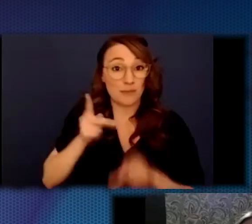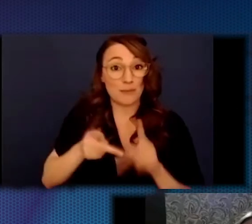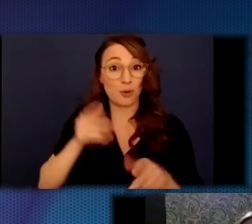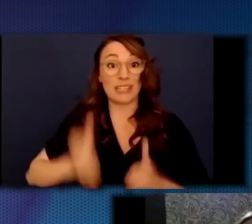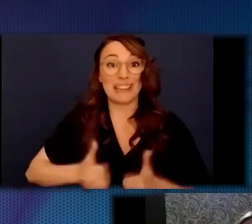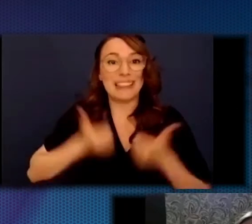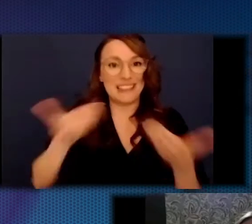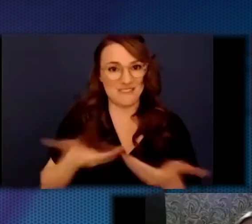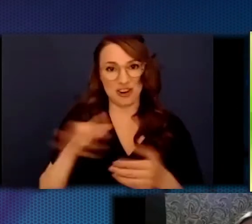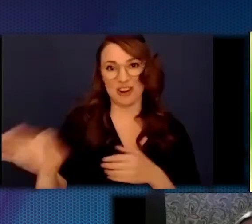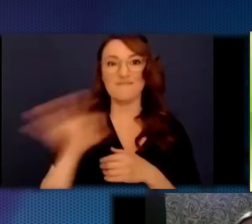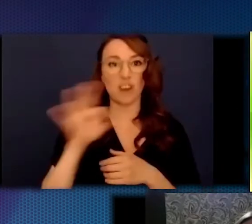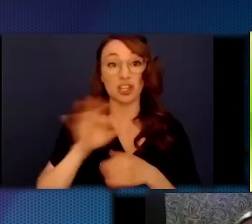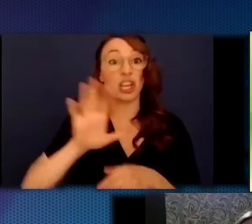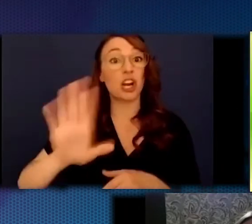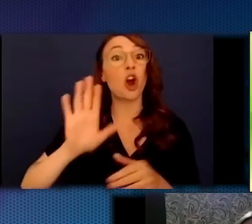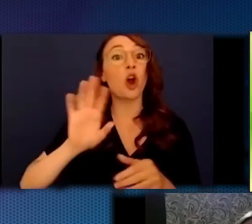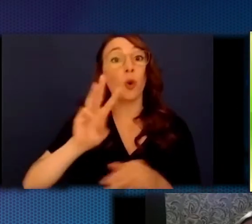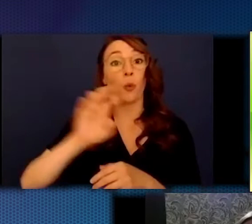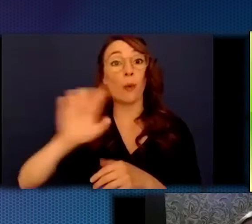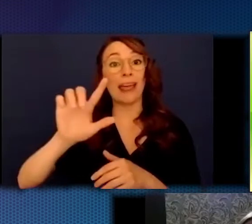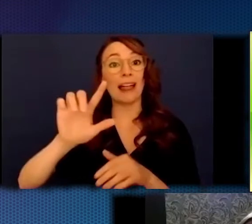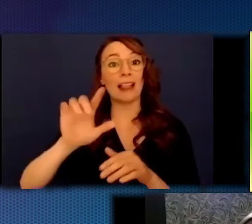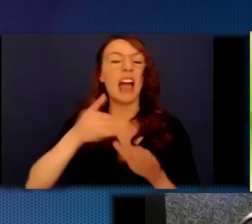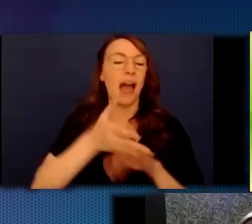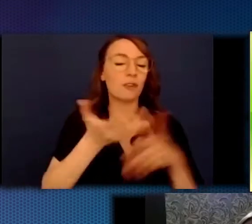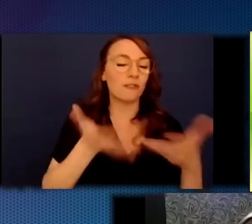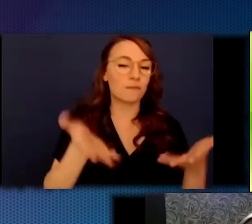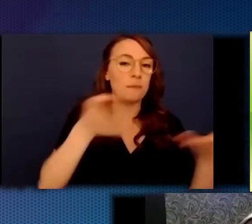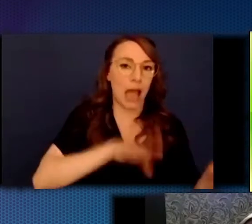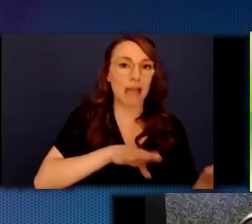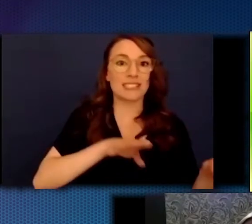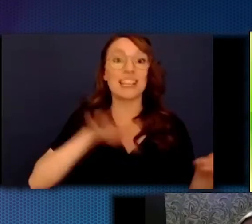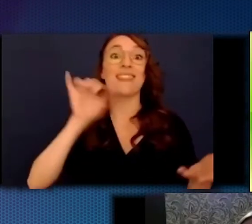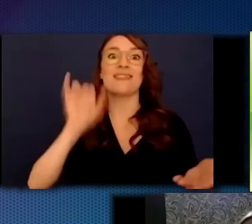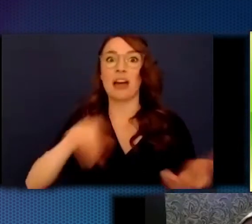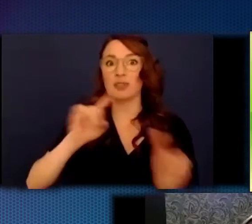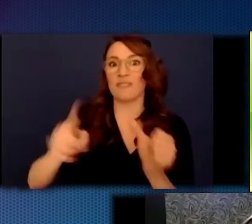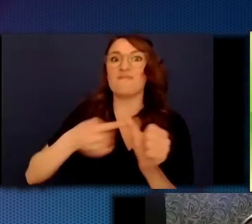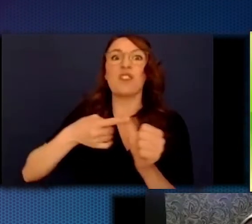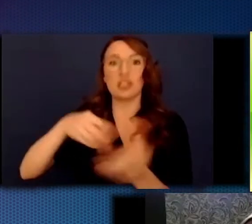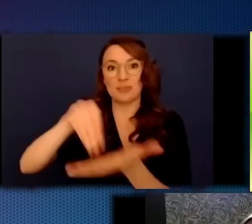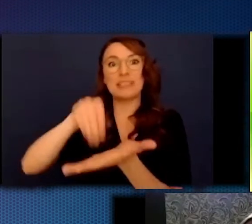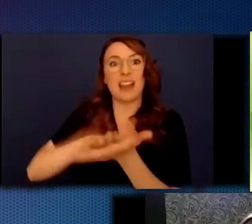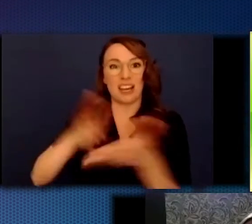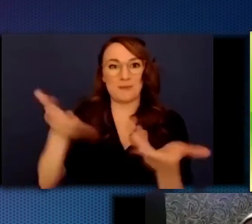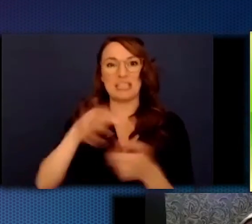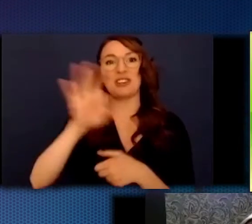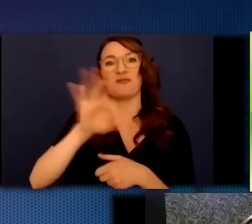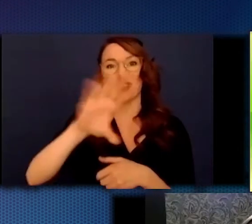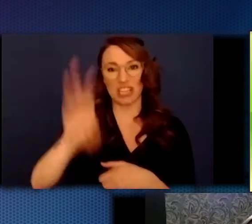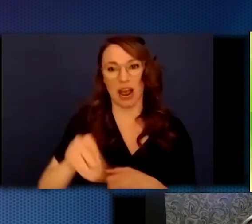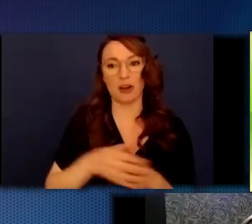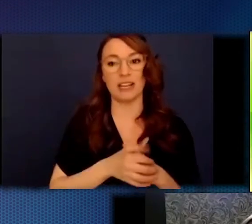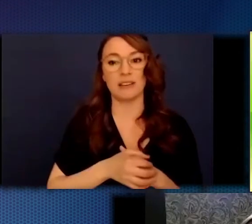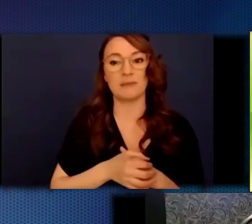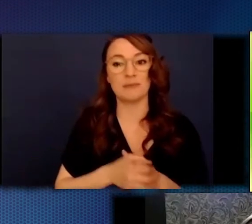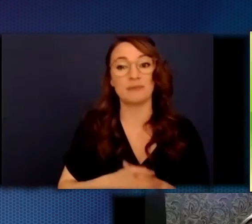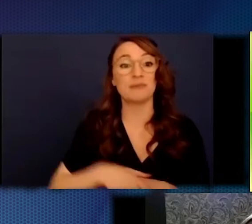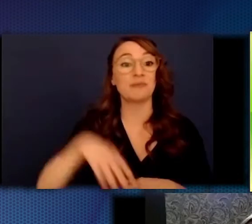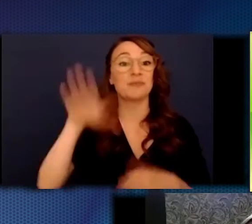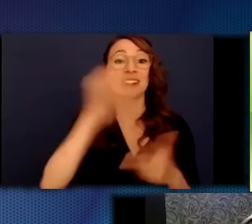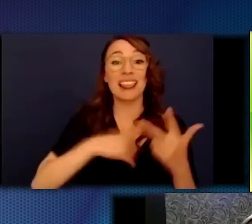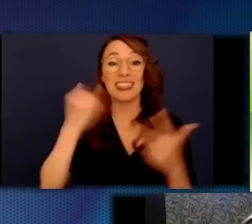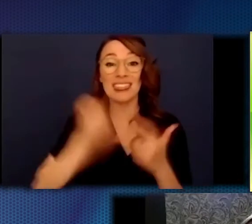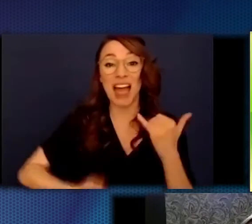Awesome. Thanks, Amber. And finally, we have Ray telling us about Dr. Bourne's medical